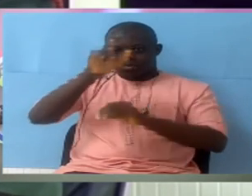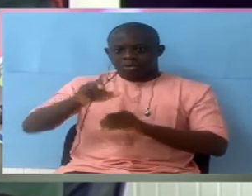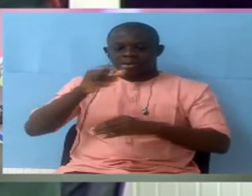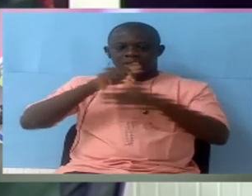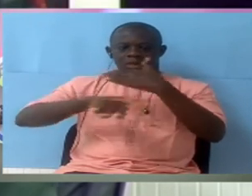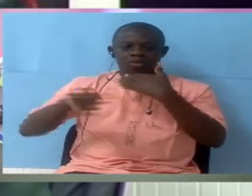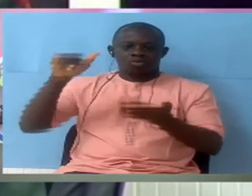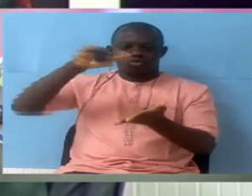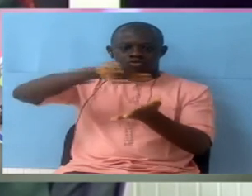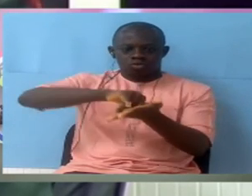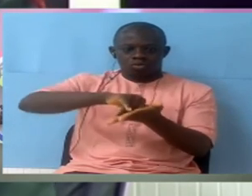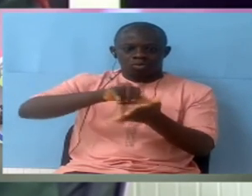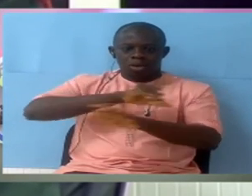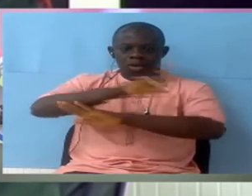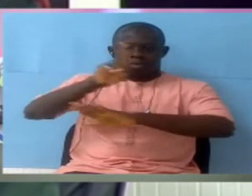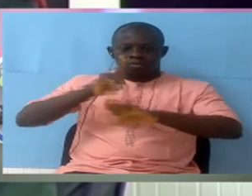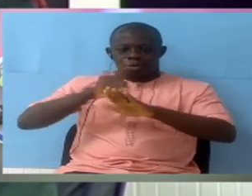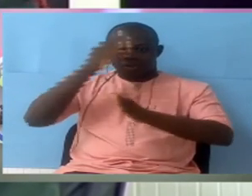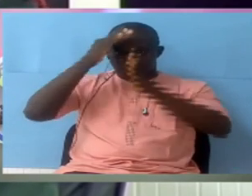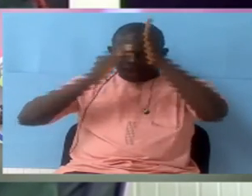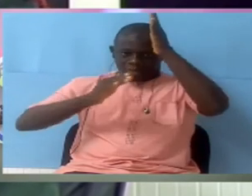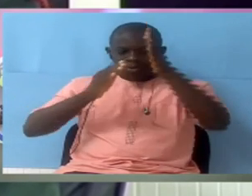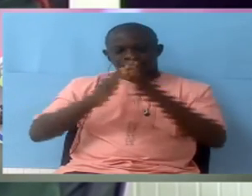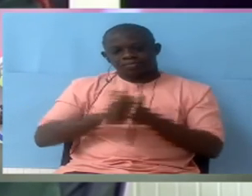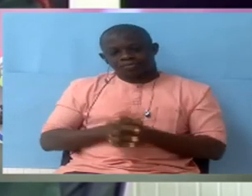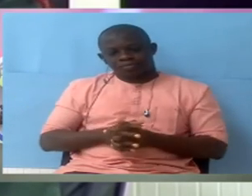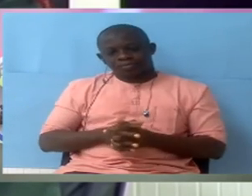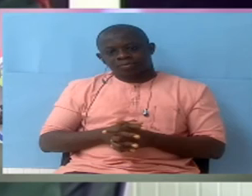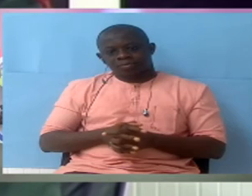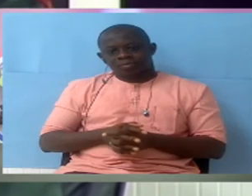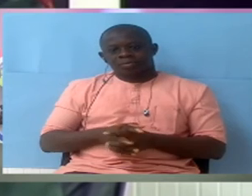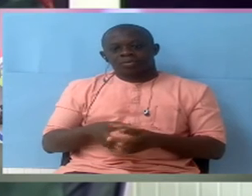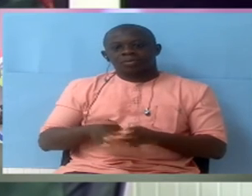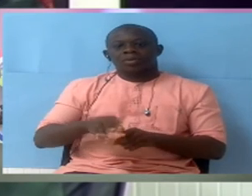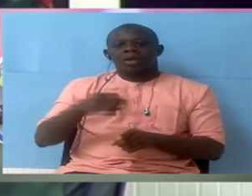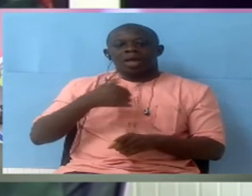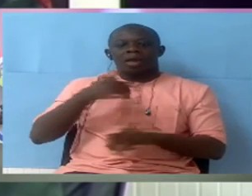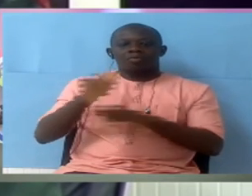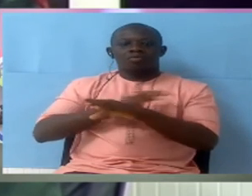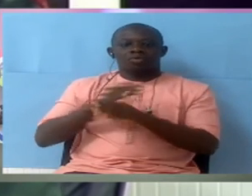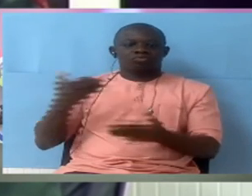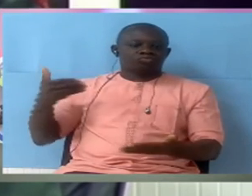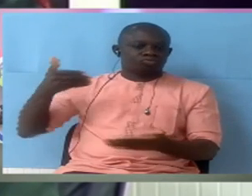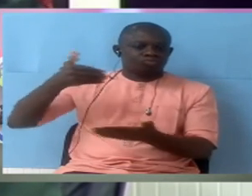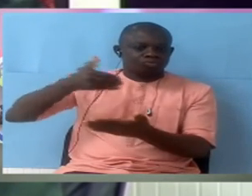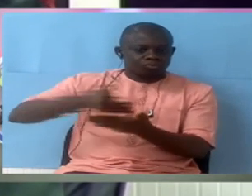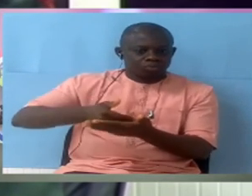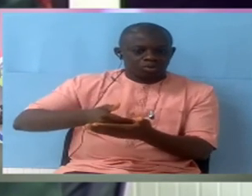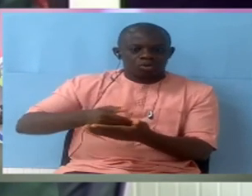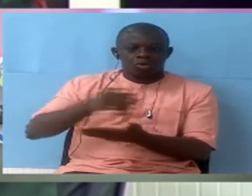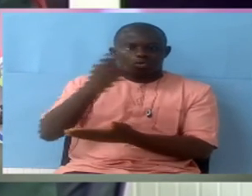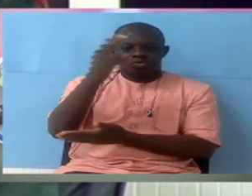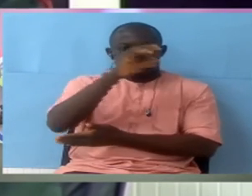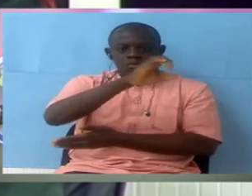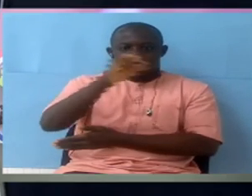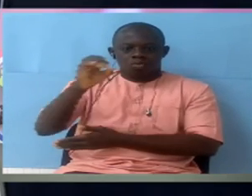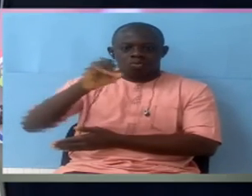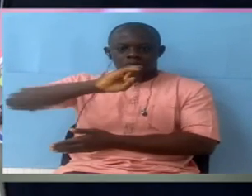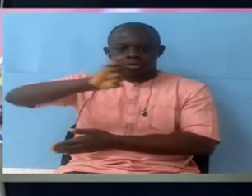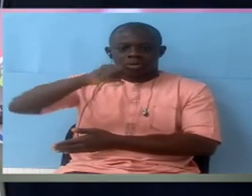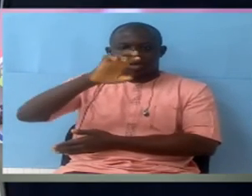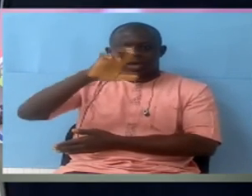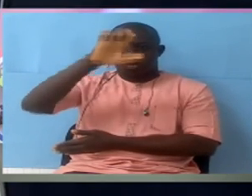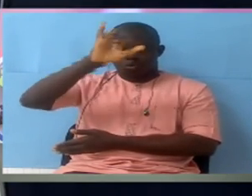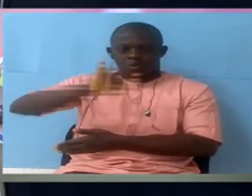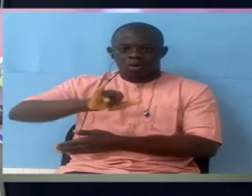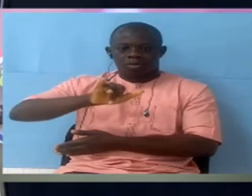Ban at nga fa nekkon ci commanding officer bi military police? I was there up to 2000 January. Mang fa won be wéri January atum 2000.